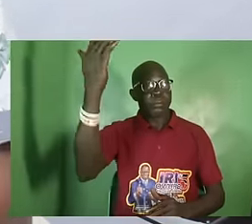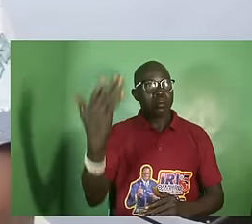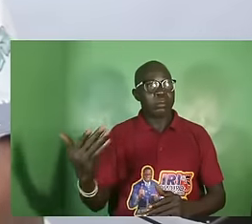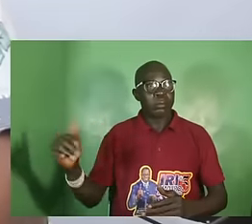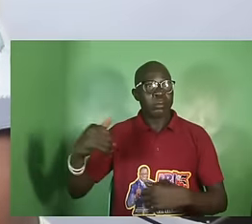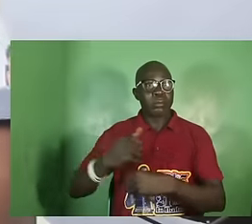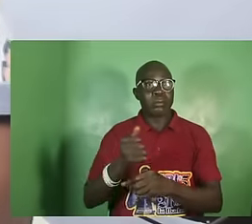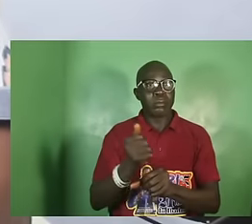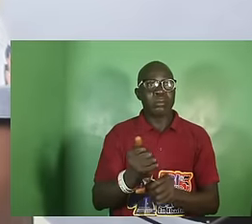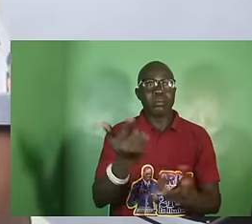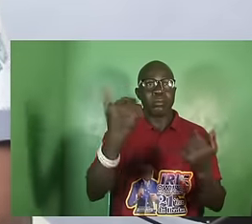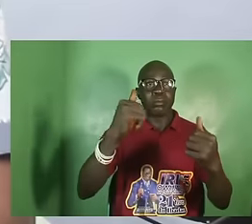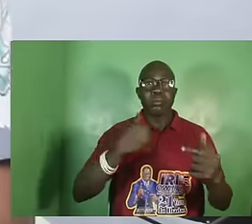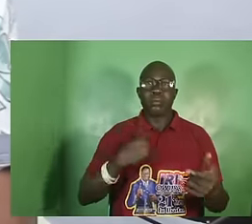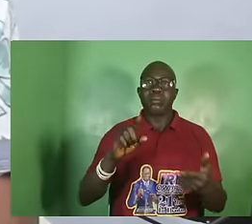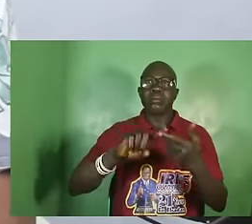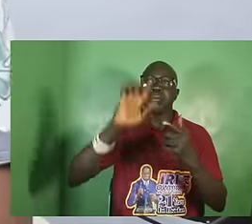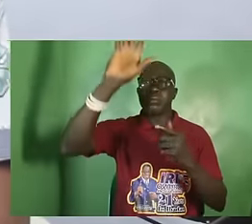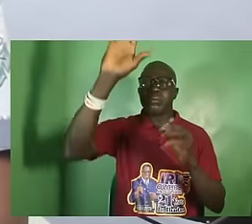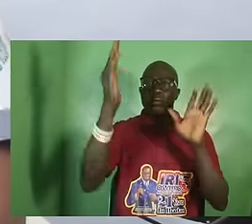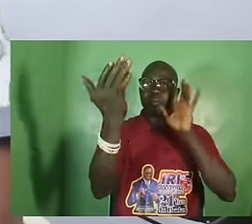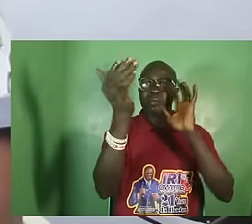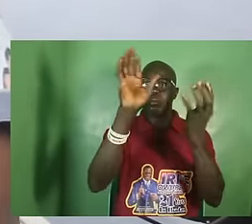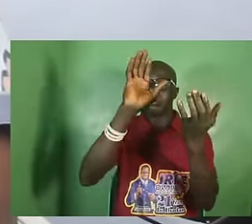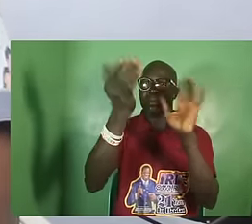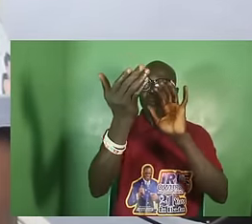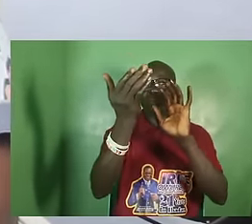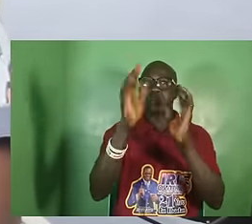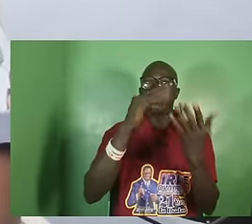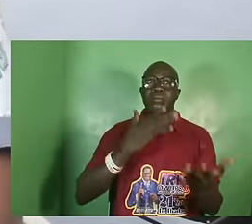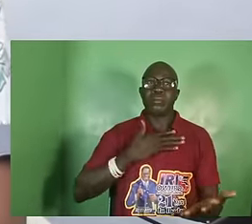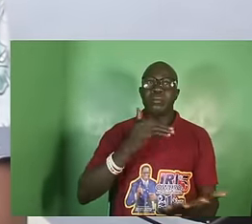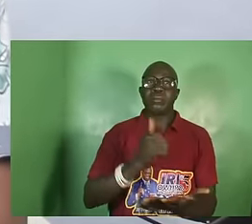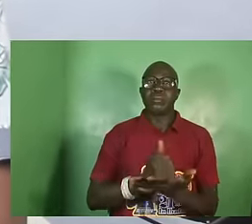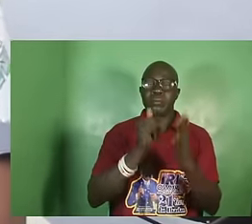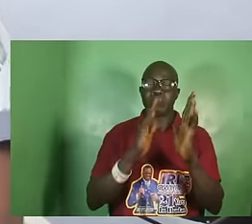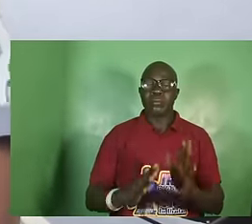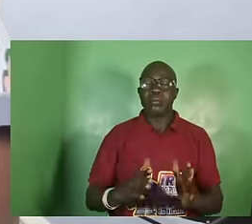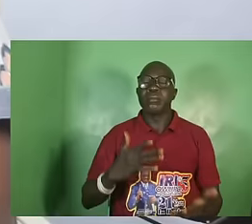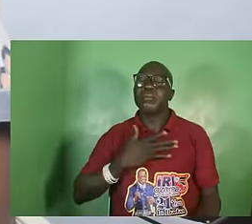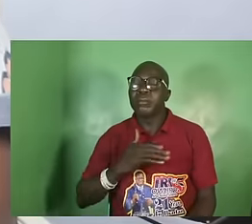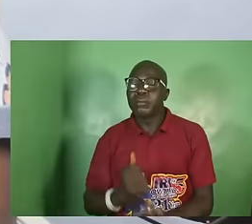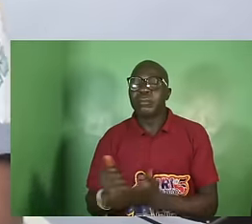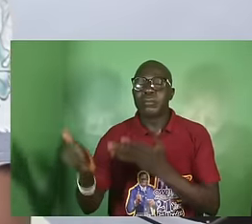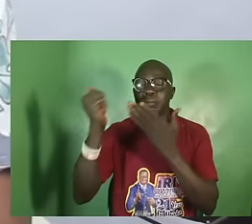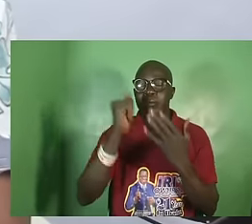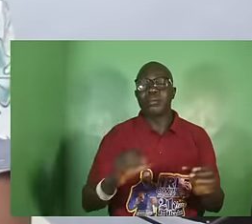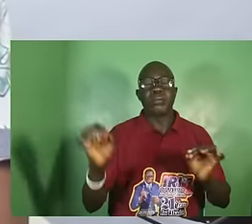helper. There is something that makes me come into your presence, my helper.